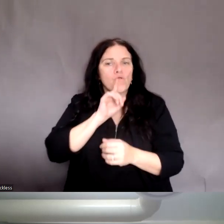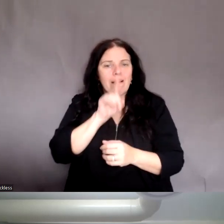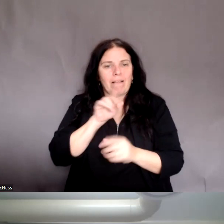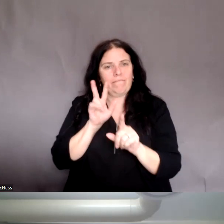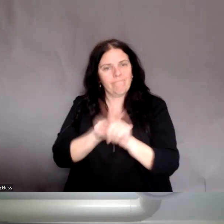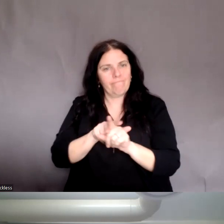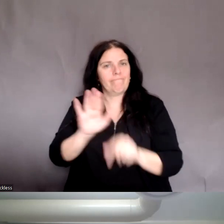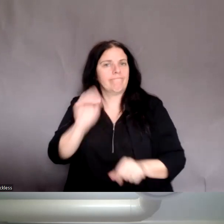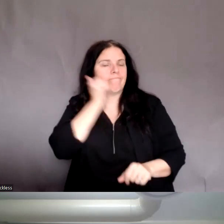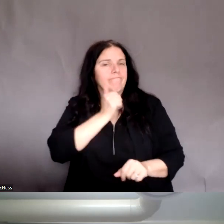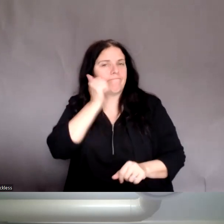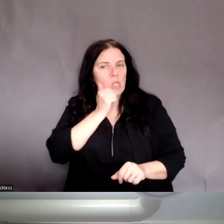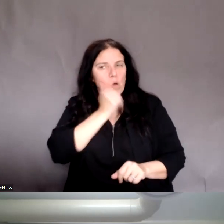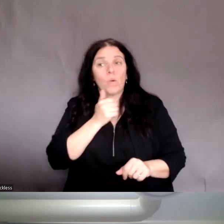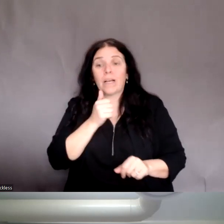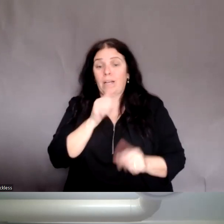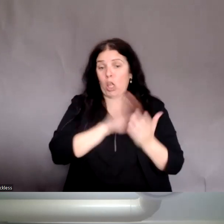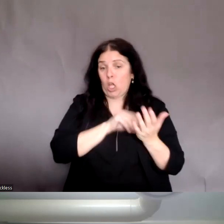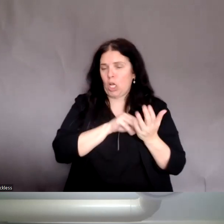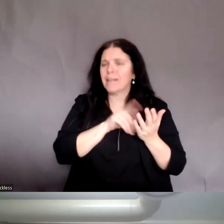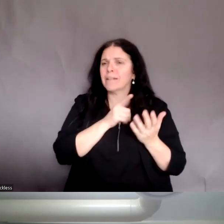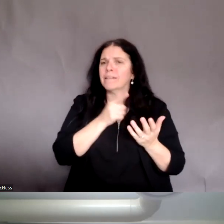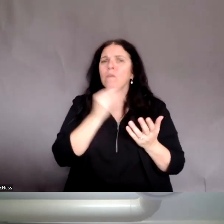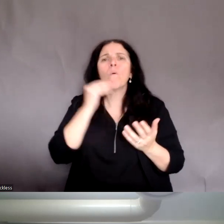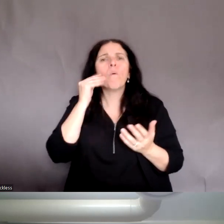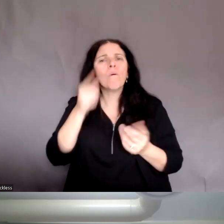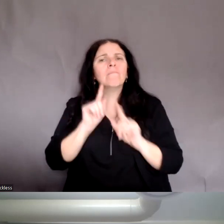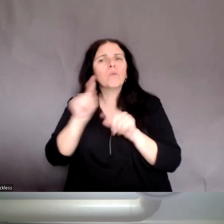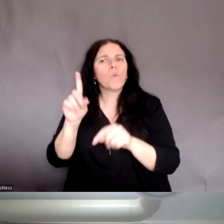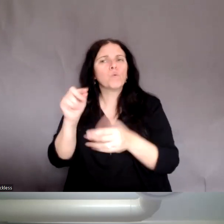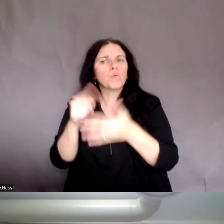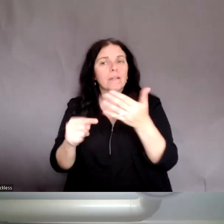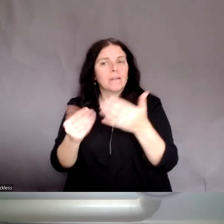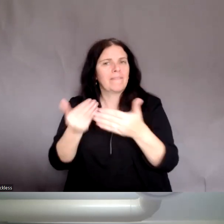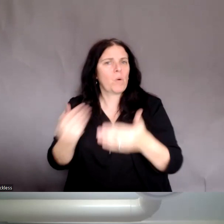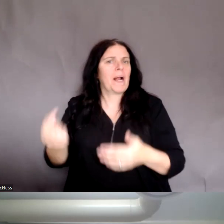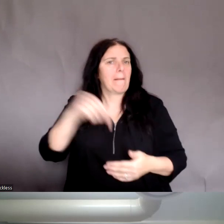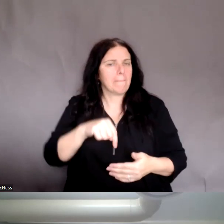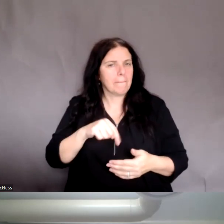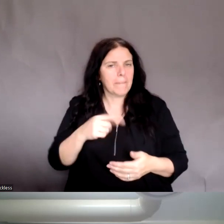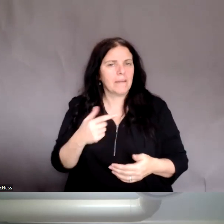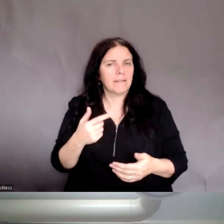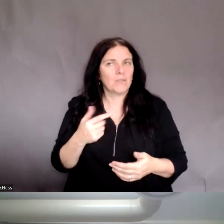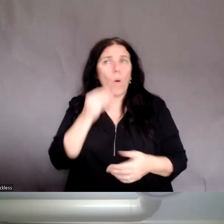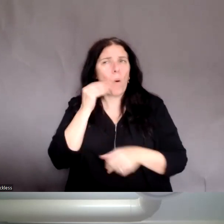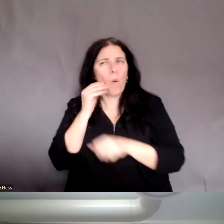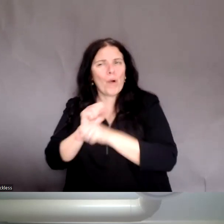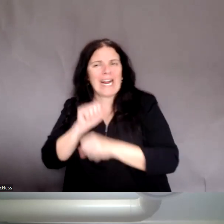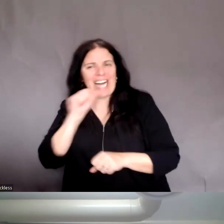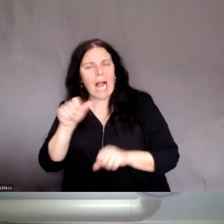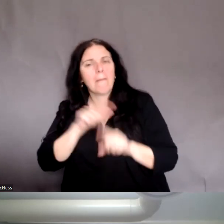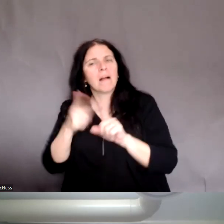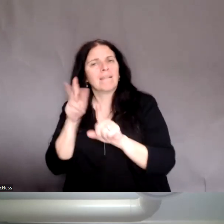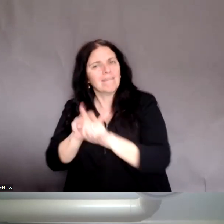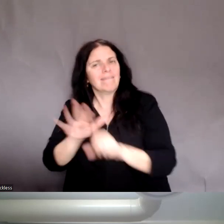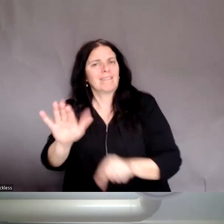we challenge them to go back and do this before you come back. So that's one way to kind of look at